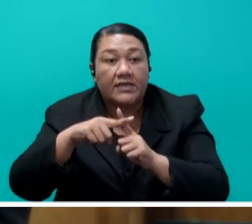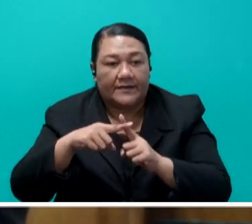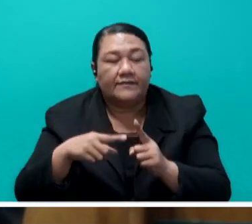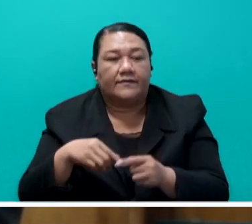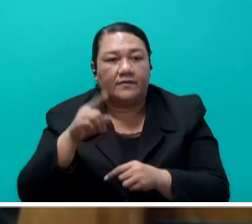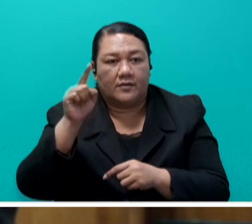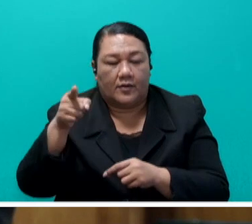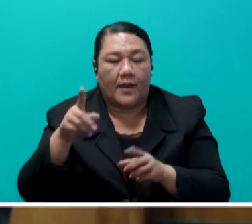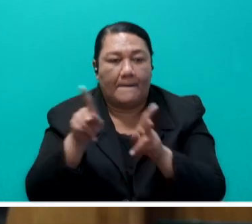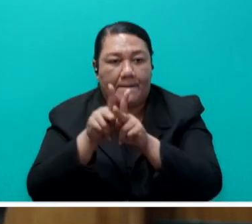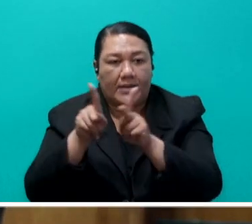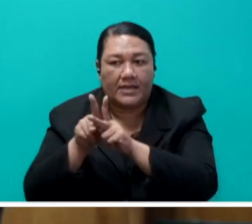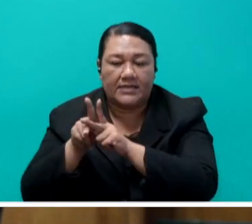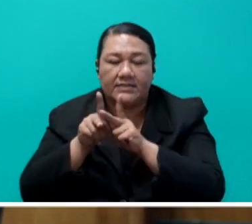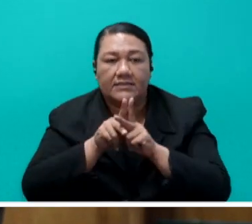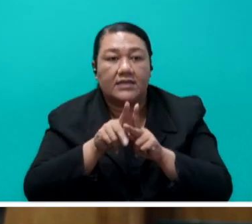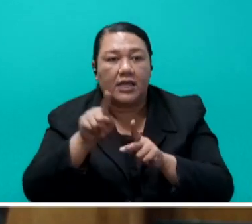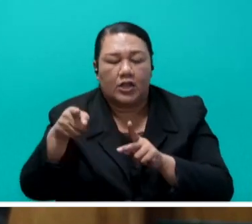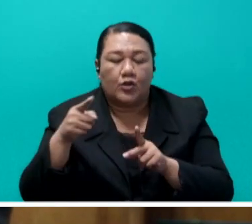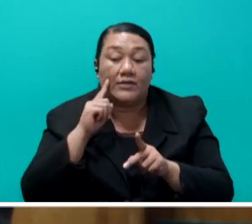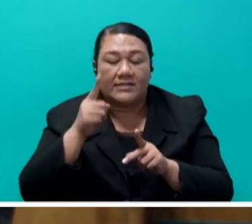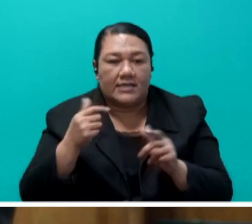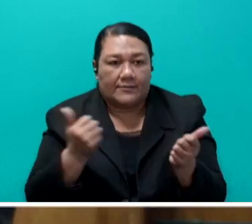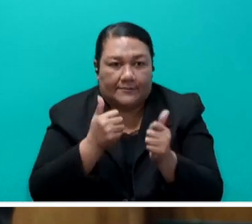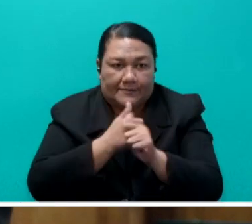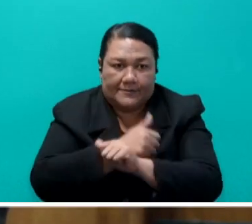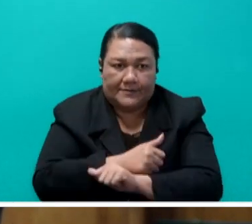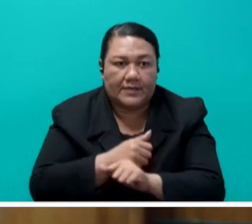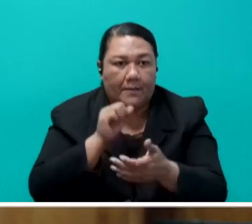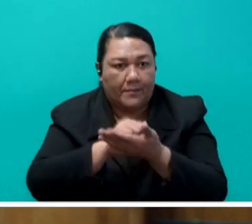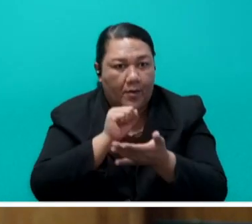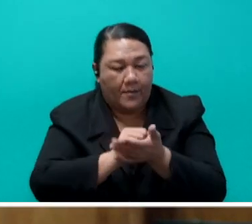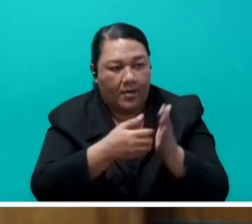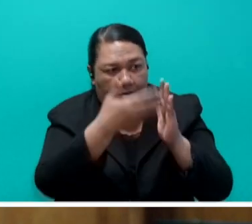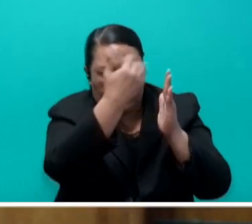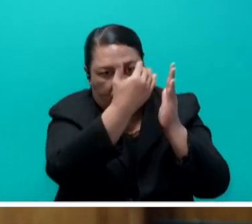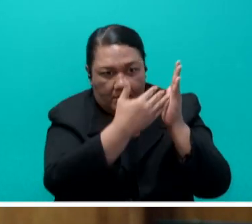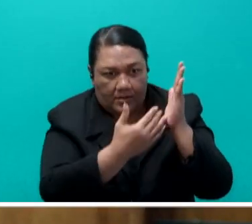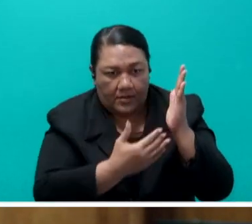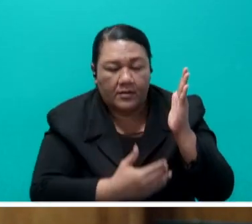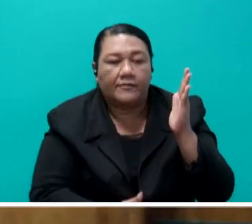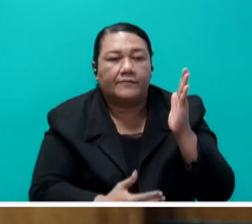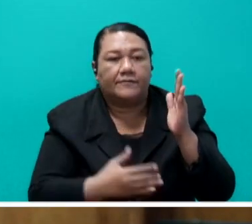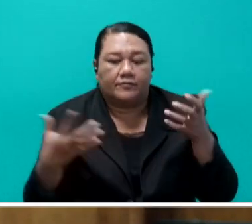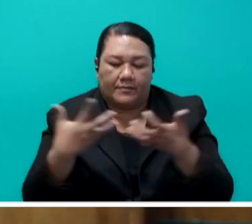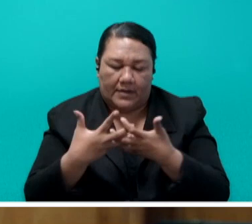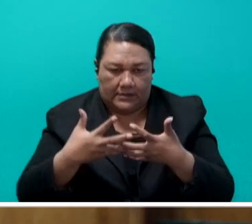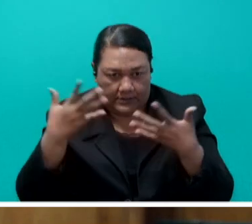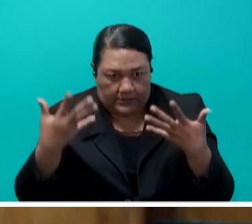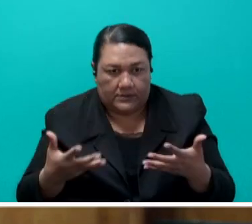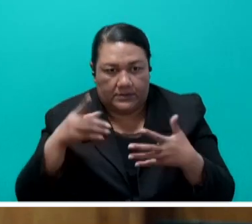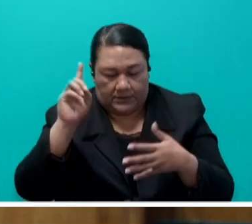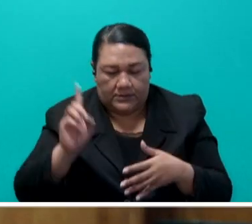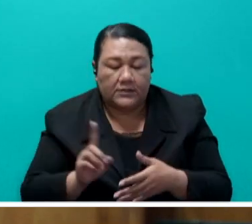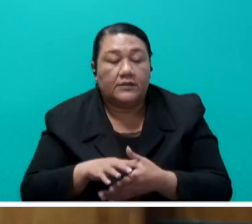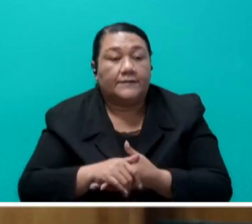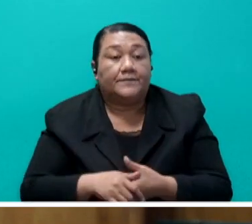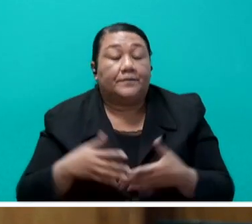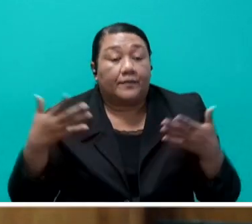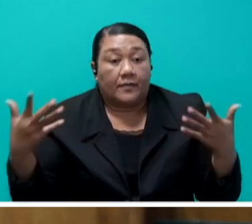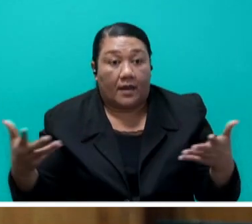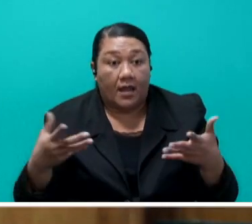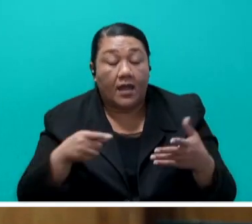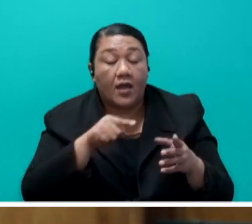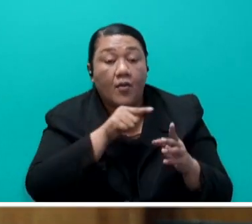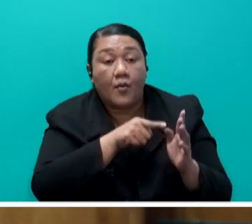deliberate on the necessary adjustments to enhance our trade strategy further. Trade reviews are mandated